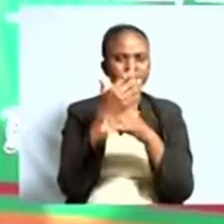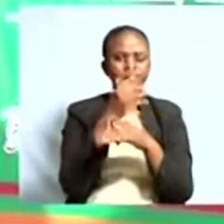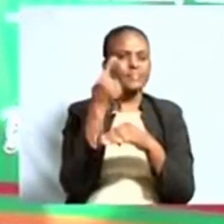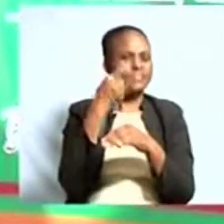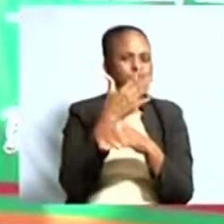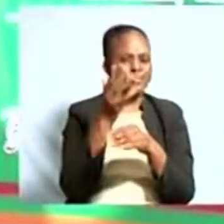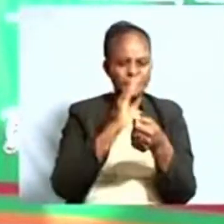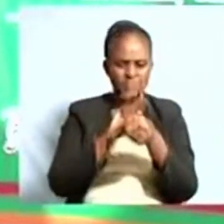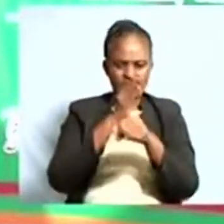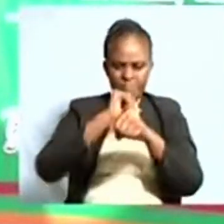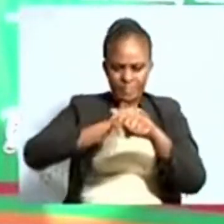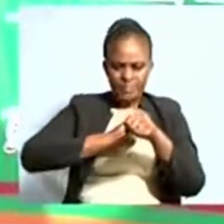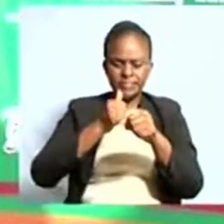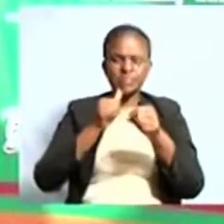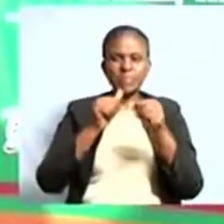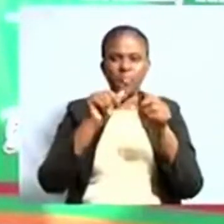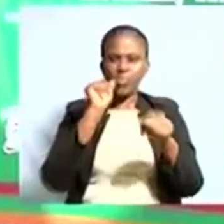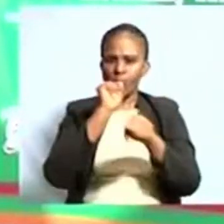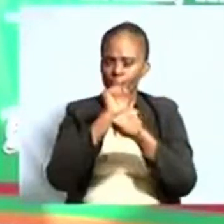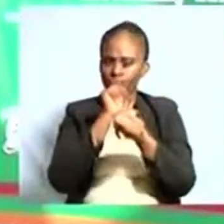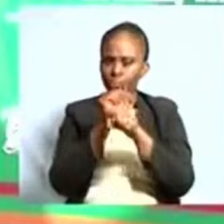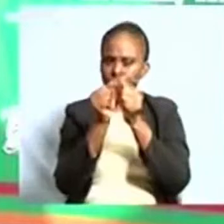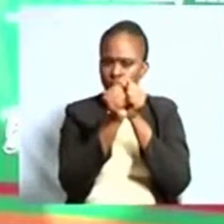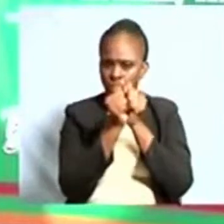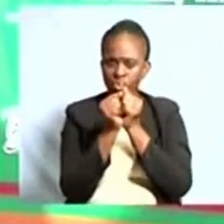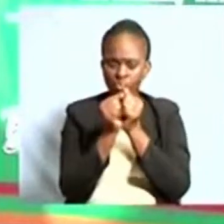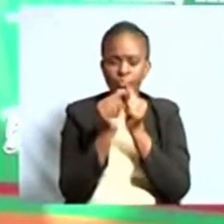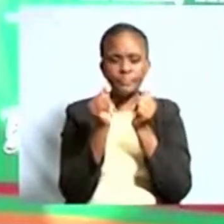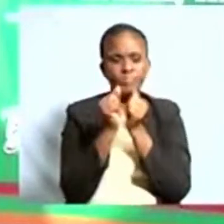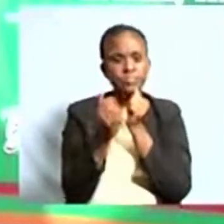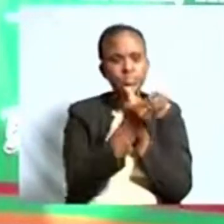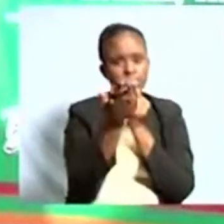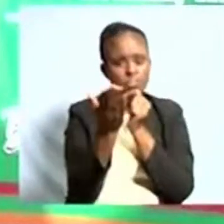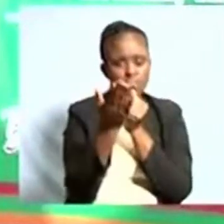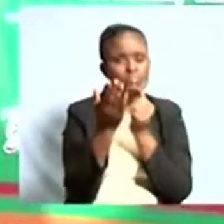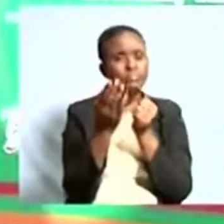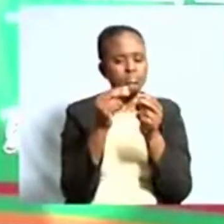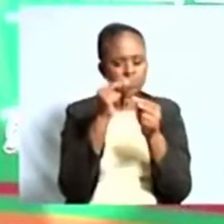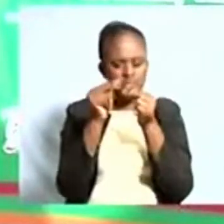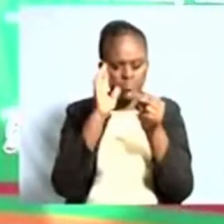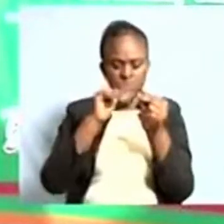once we do a joint operation with those, then we look at